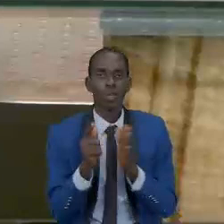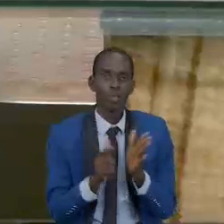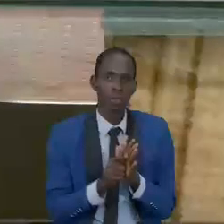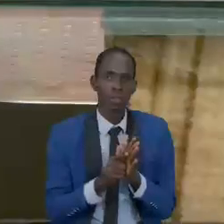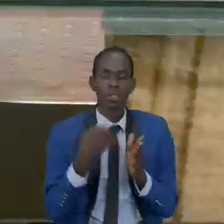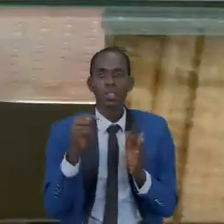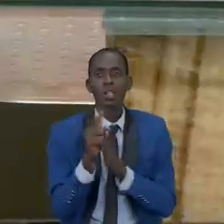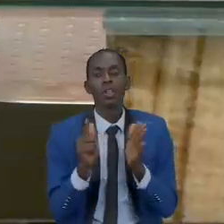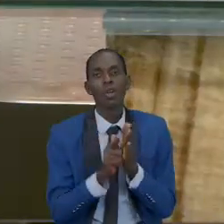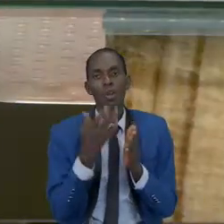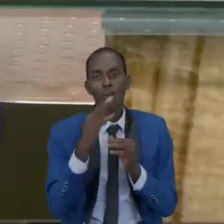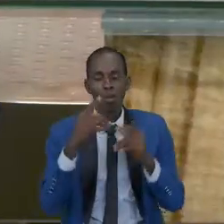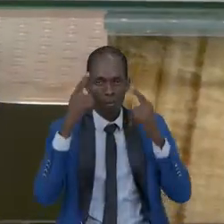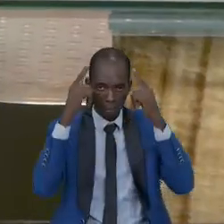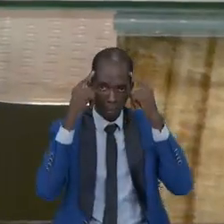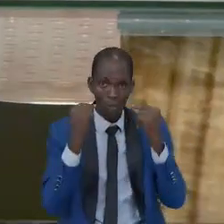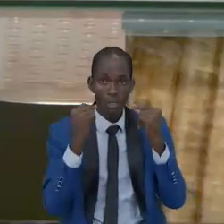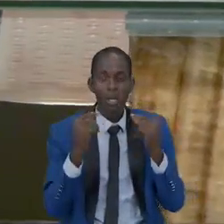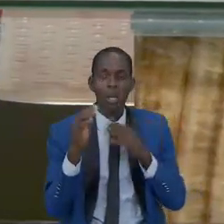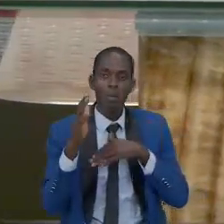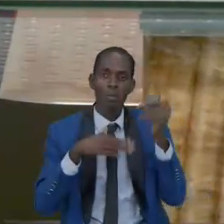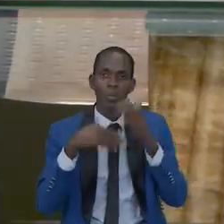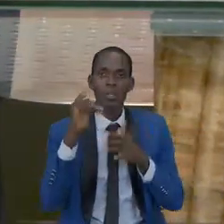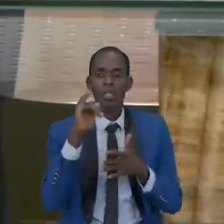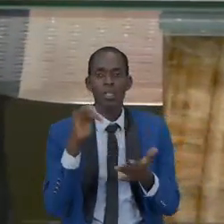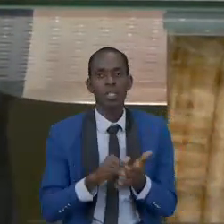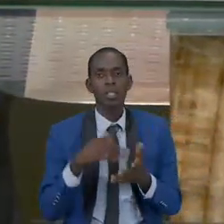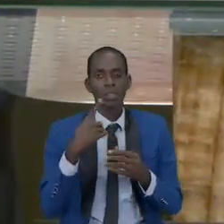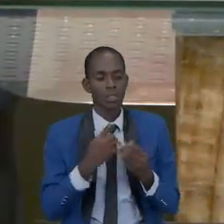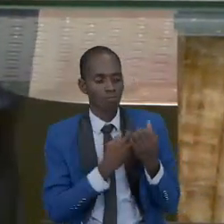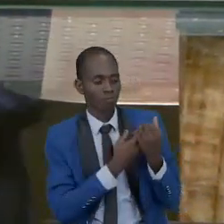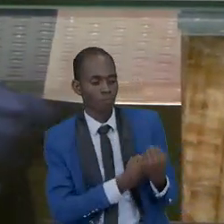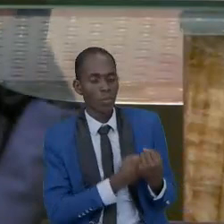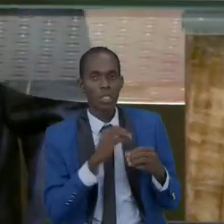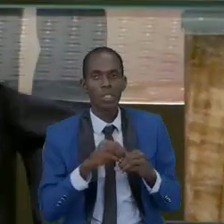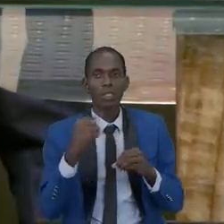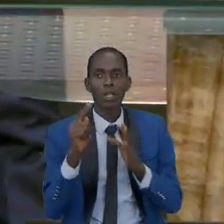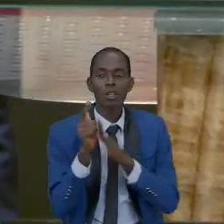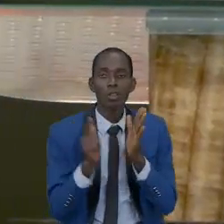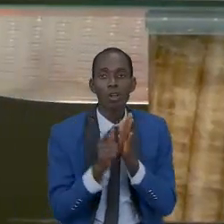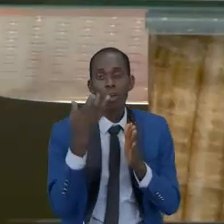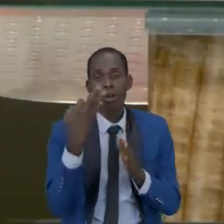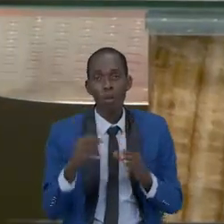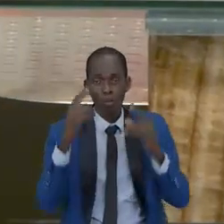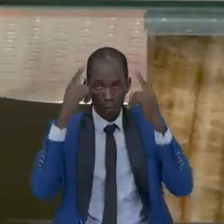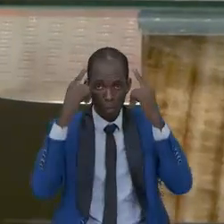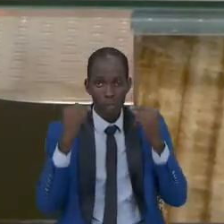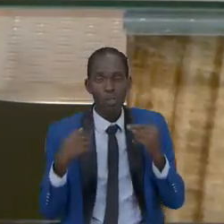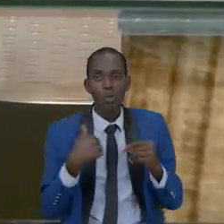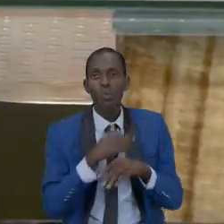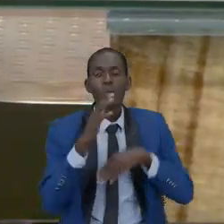the law of Moses, and we build again confidence in the law of Moses, we build what